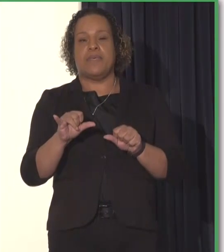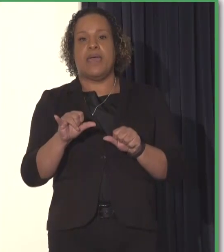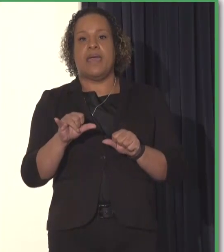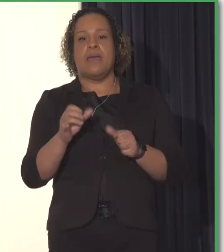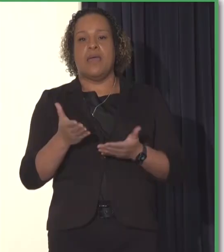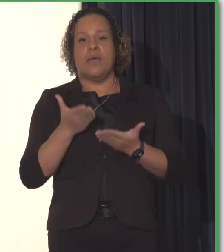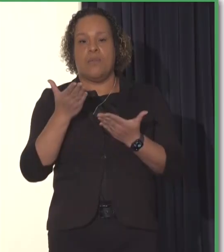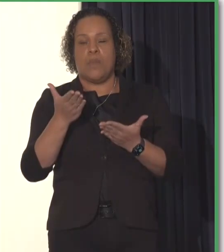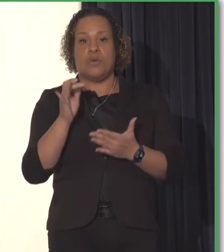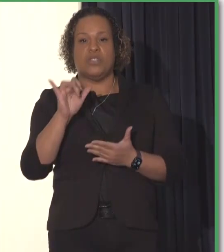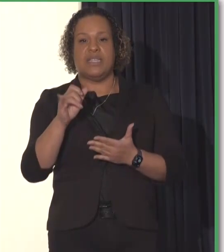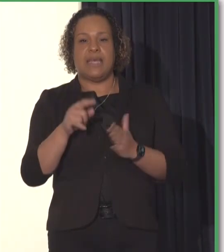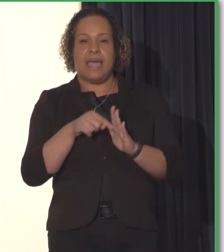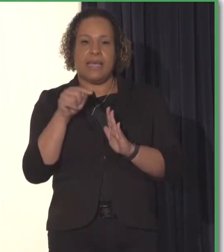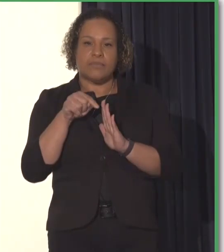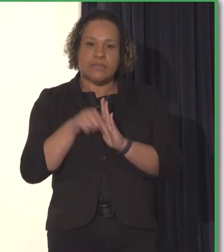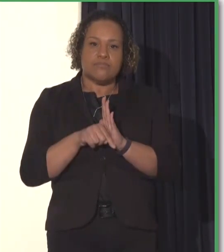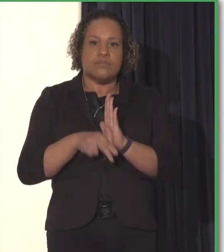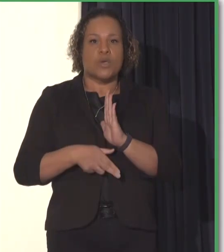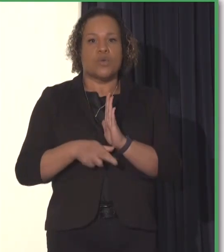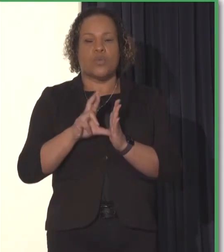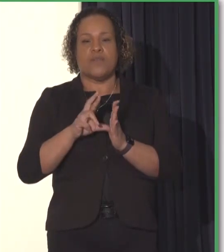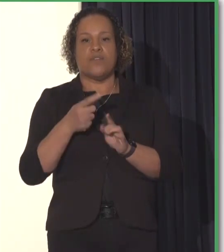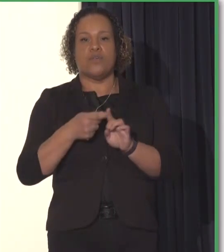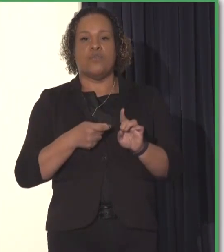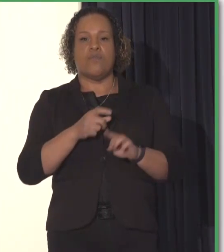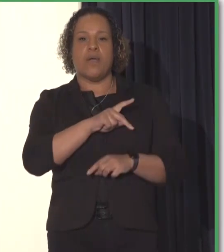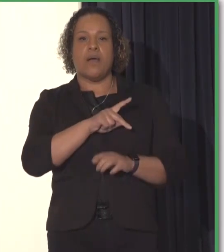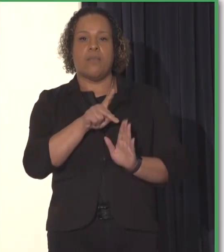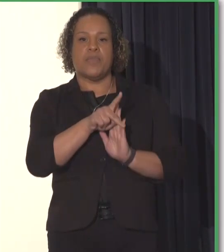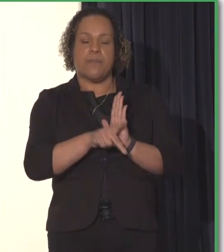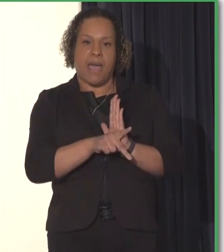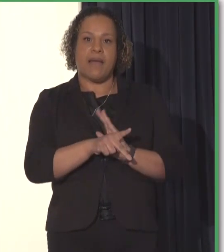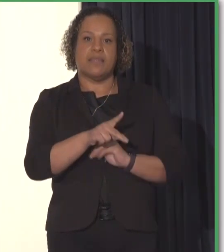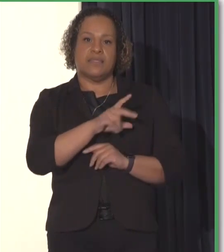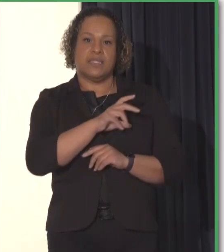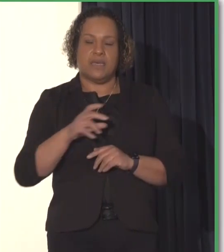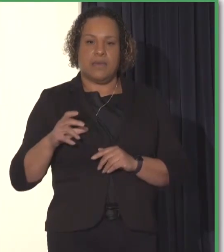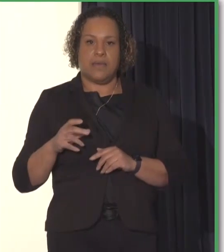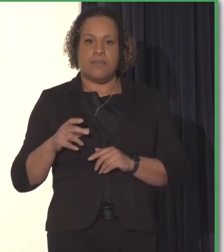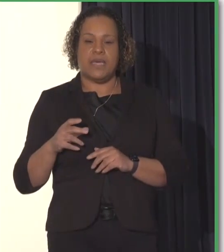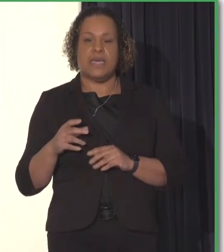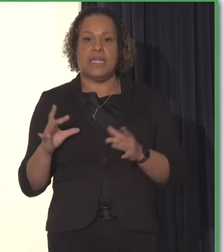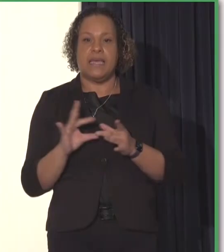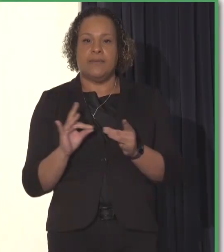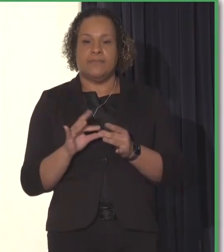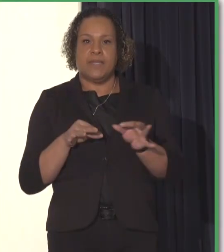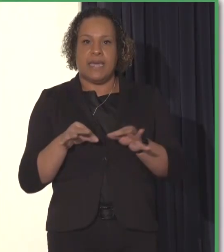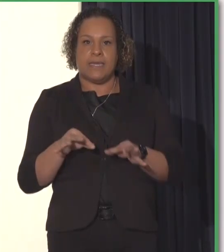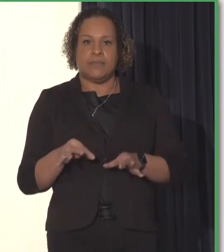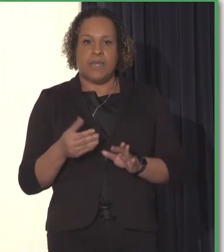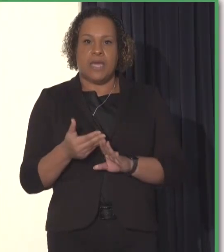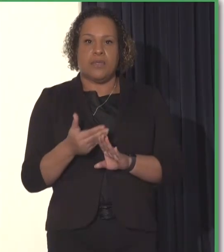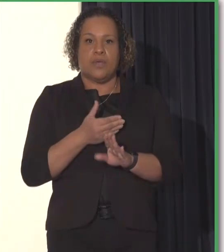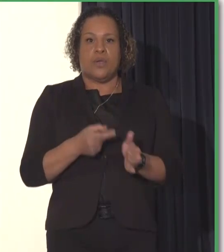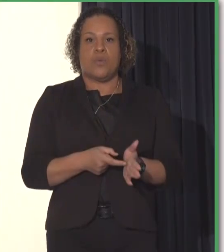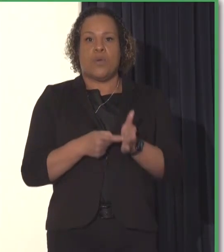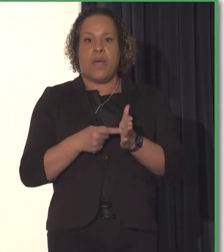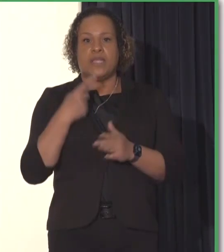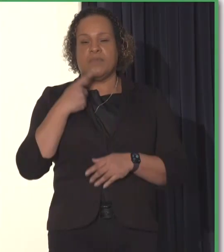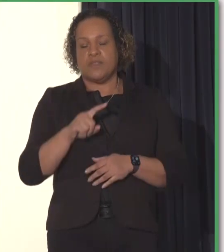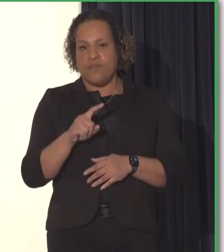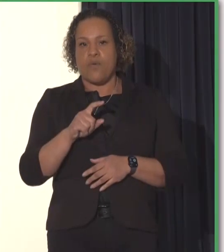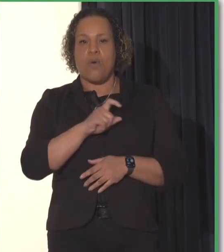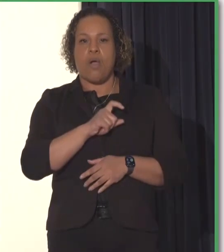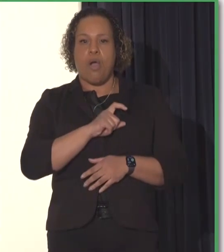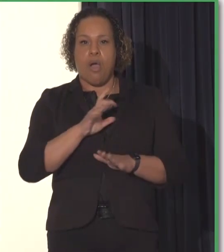well by the Policy Committee, stating really the prerequisites for an officer to testify in court and